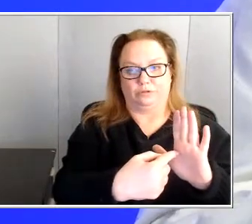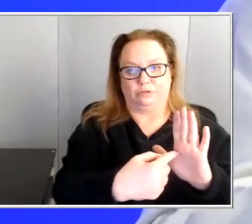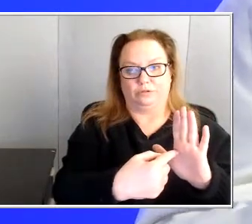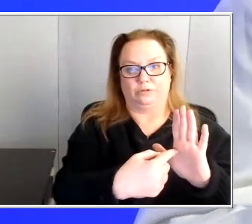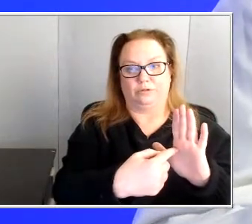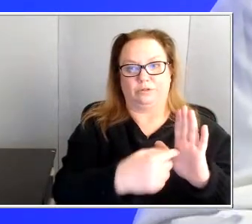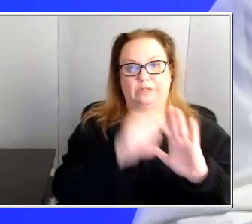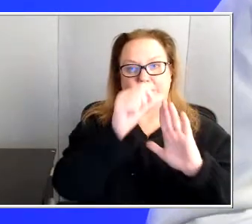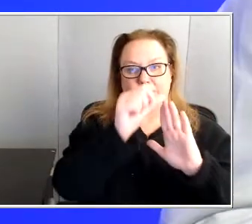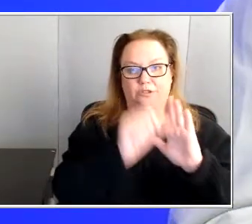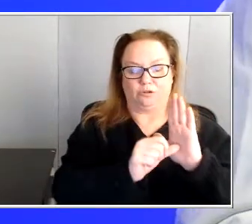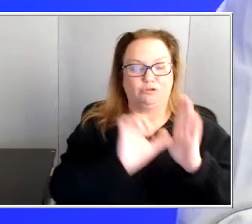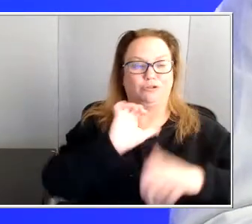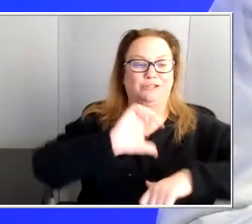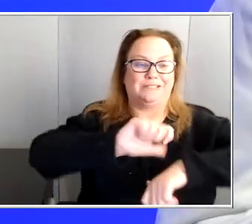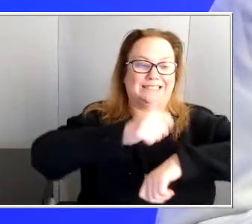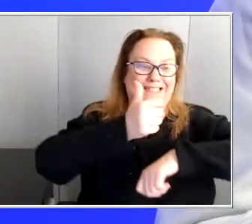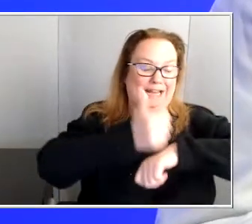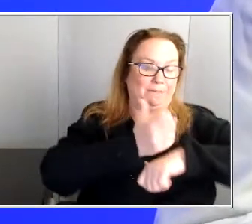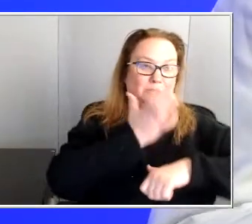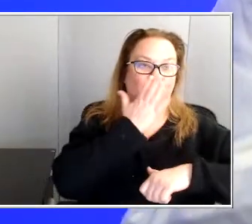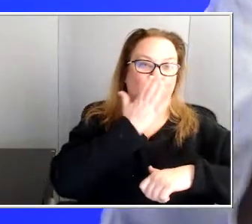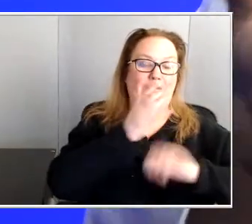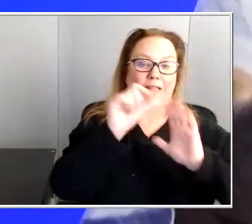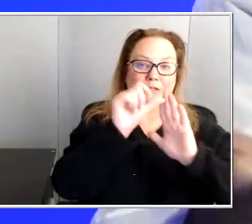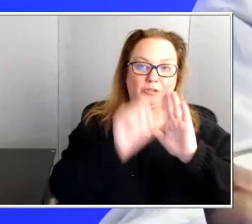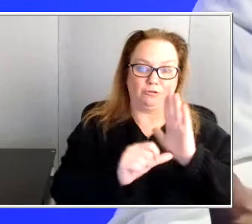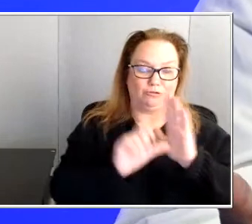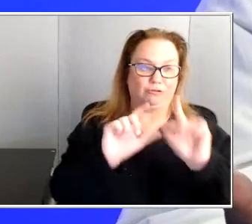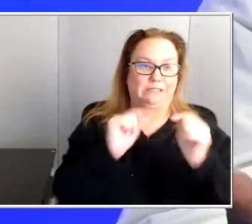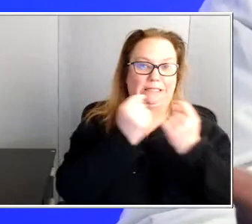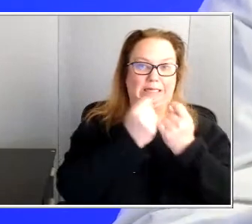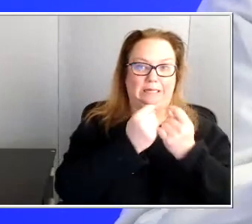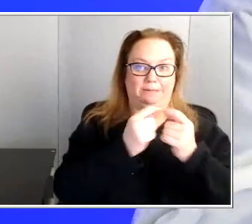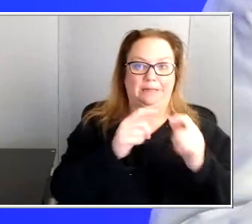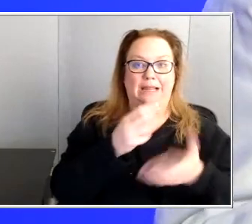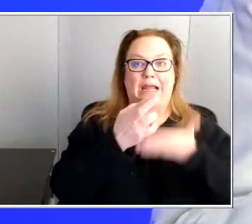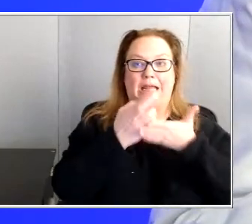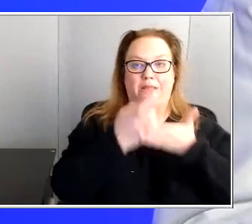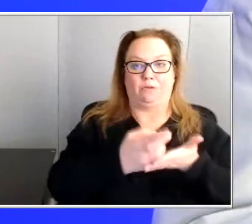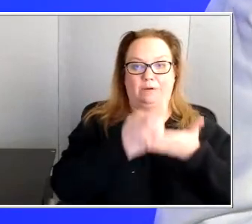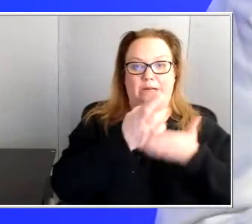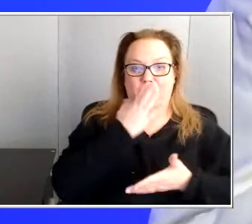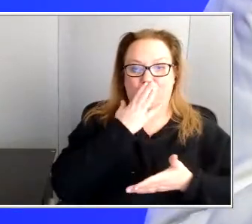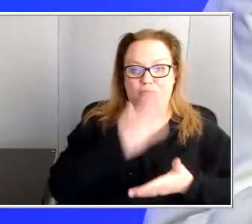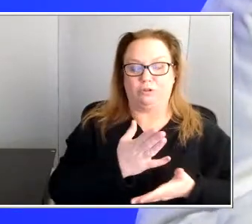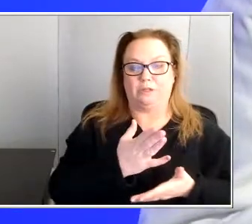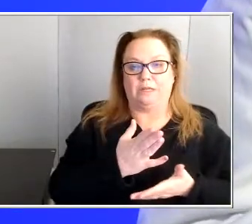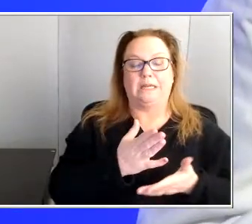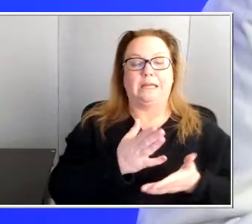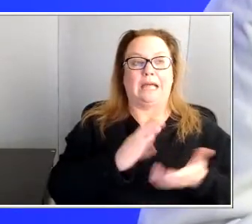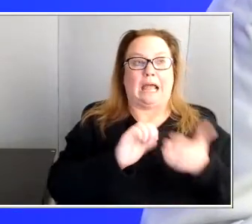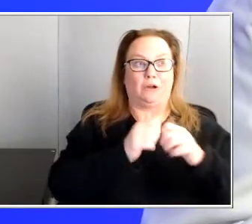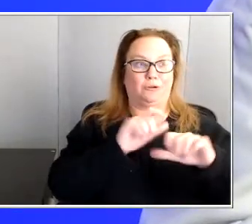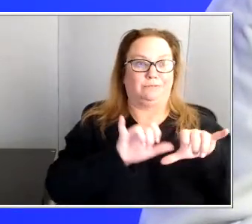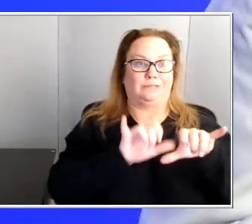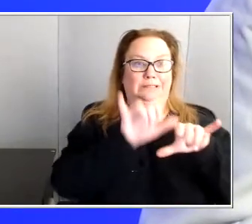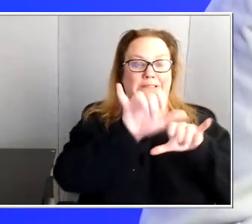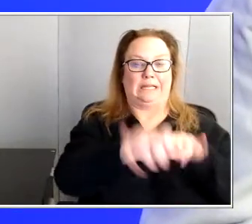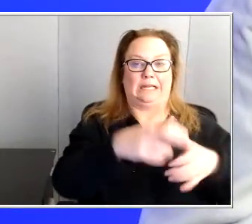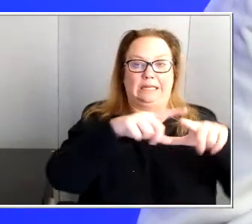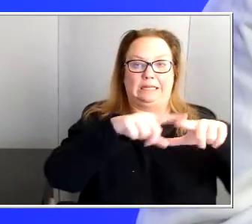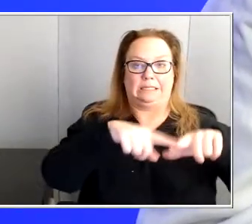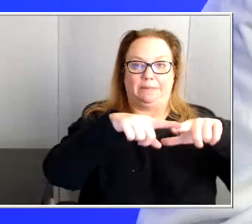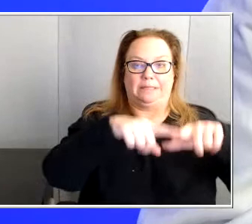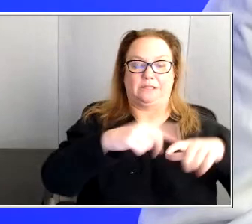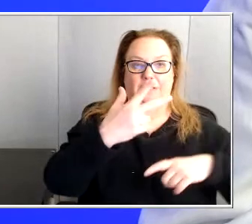surgical setup is, then how good the surgical setup is, and how good the rehab is. I think the length of stay depends on these three